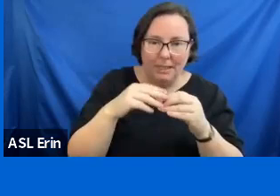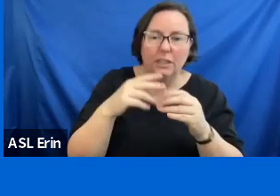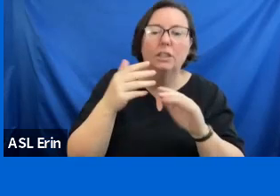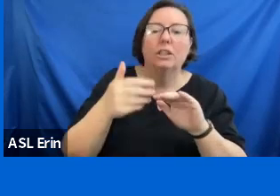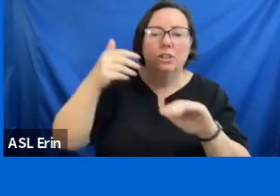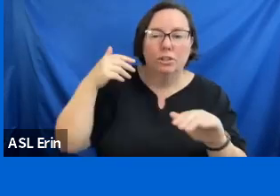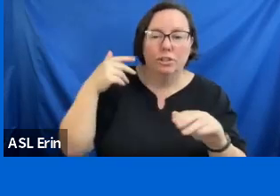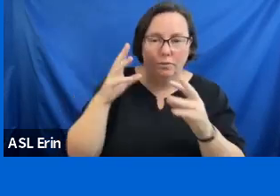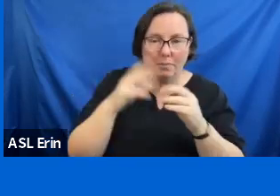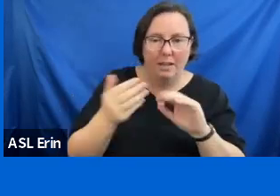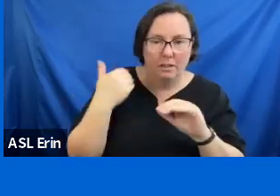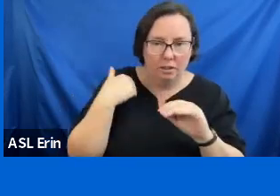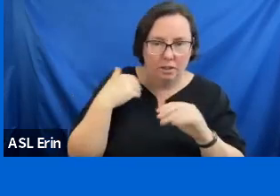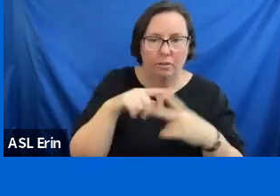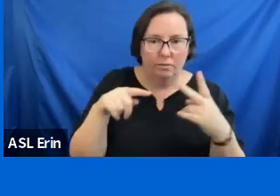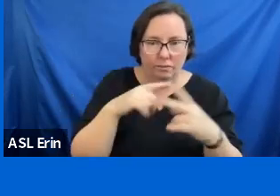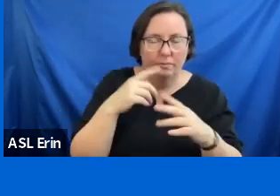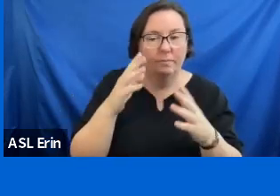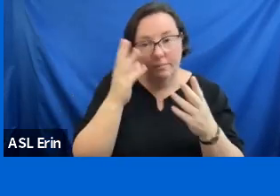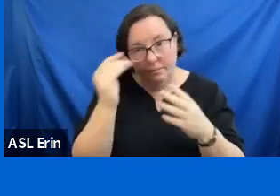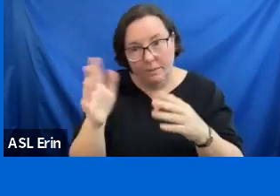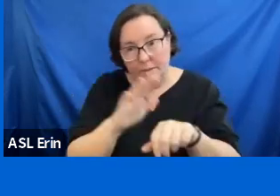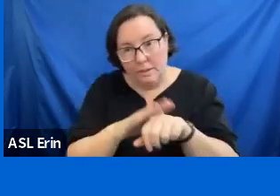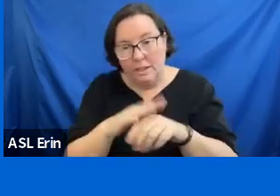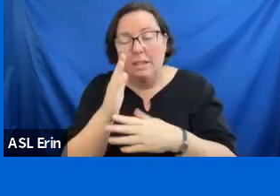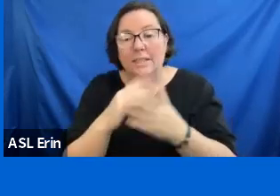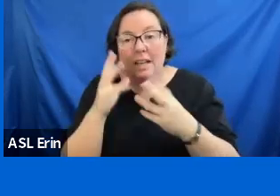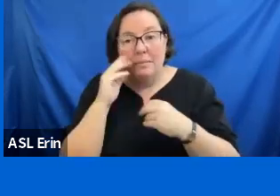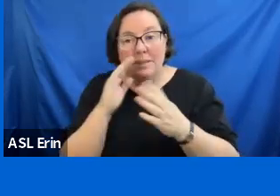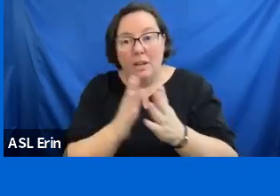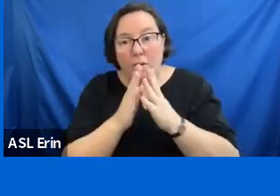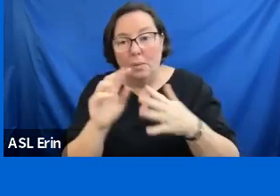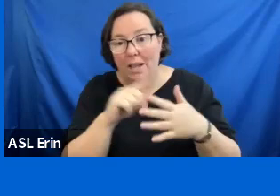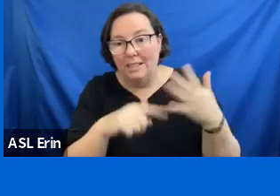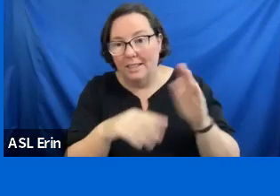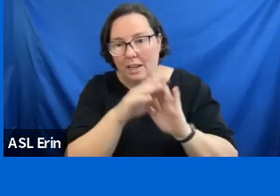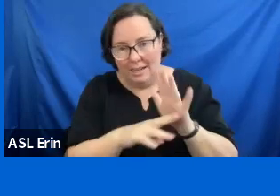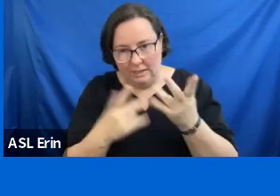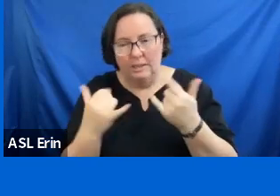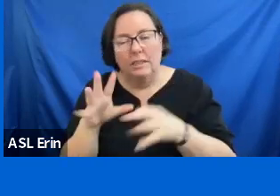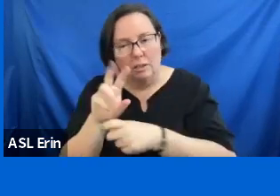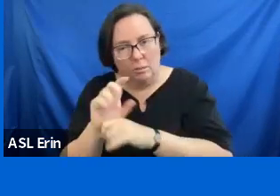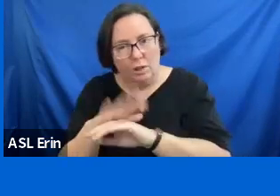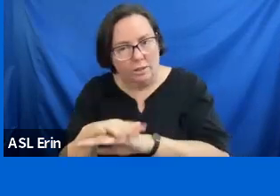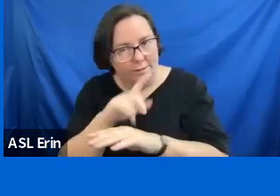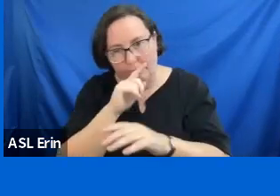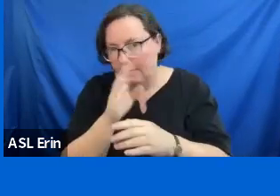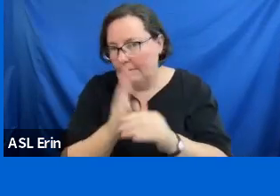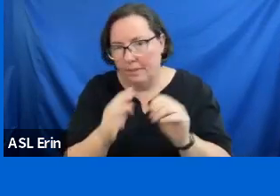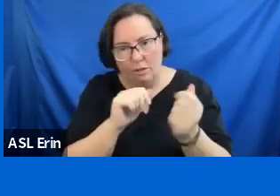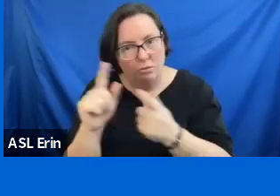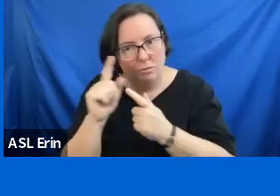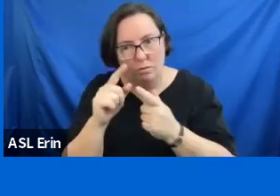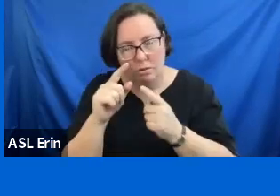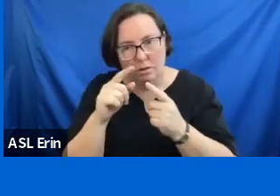I do want to start by saying that there are some data requests that we're still working on.